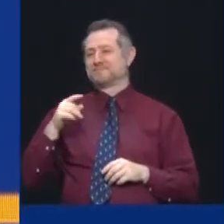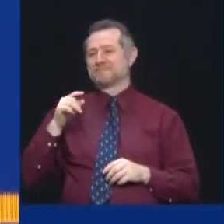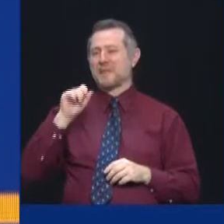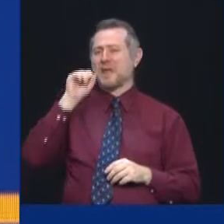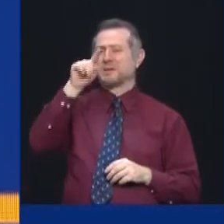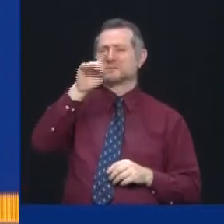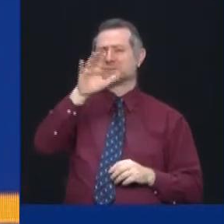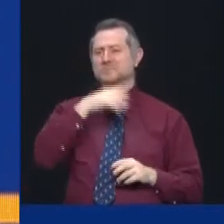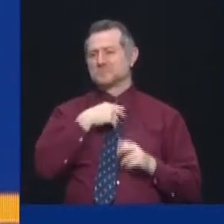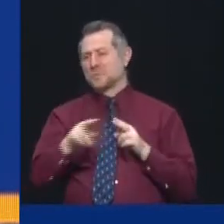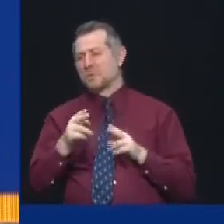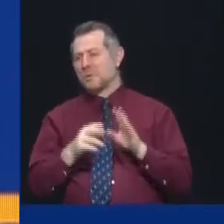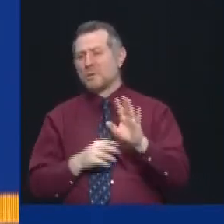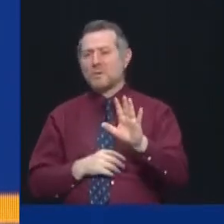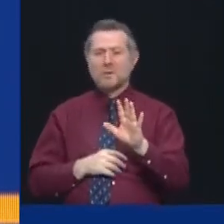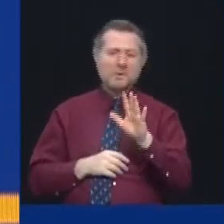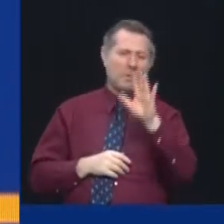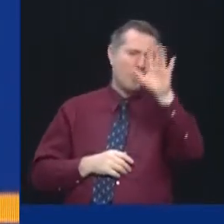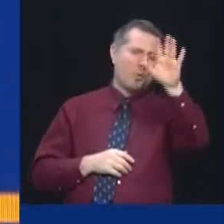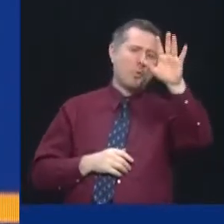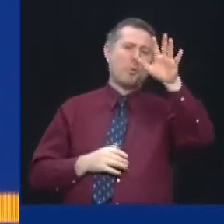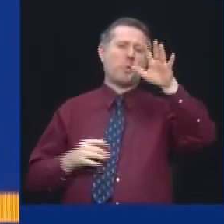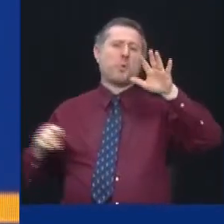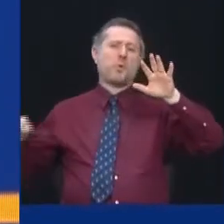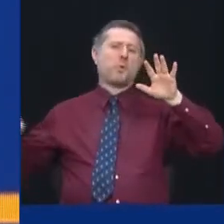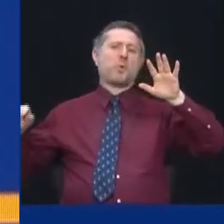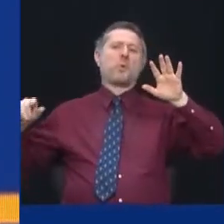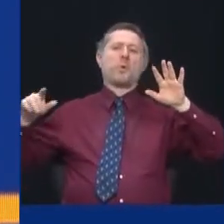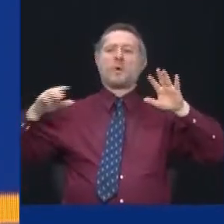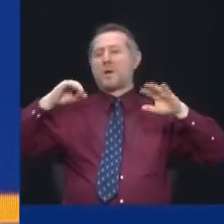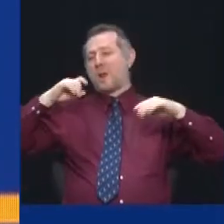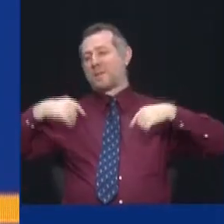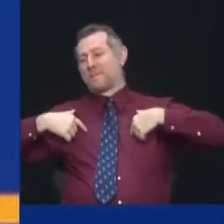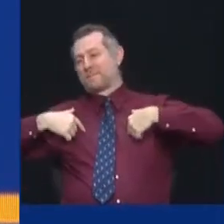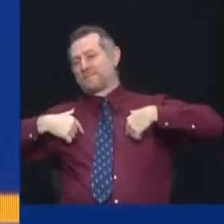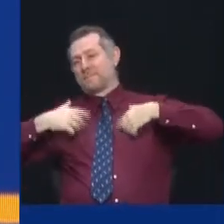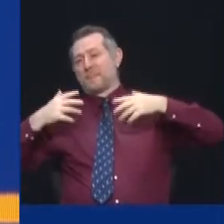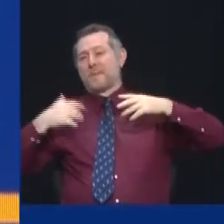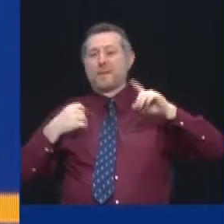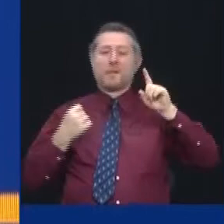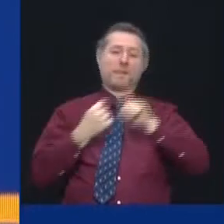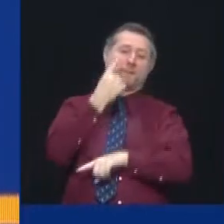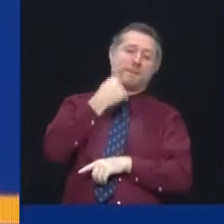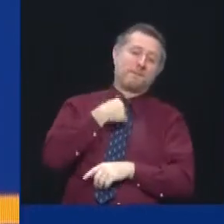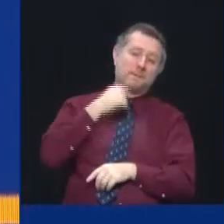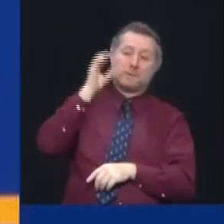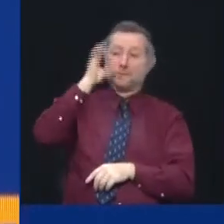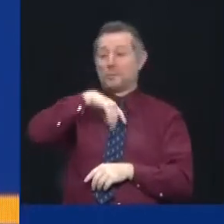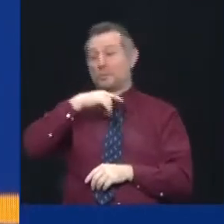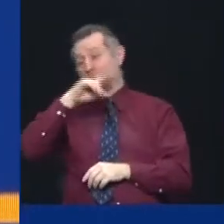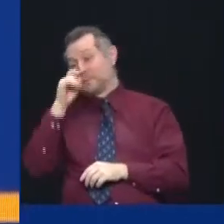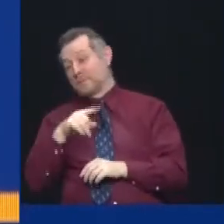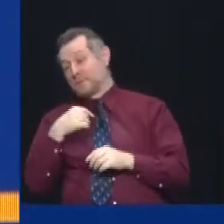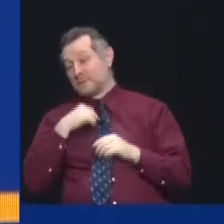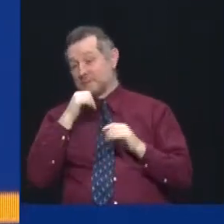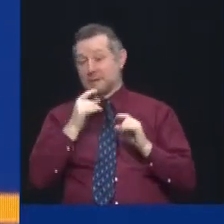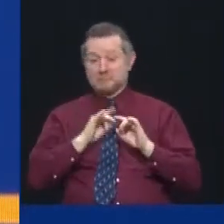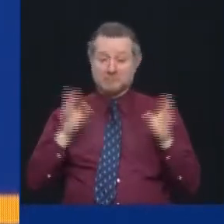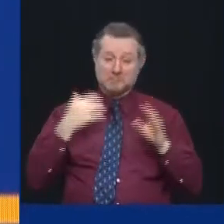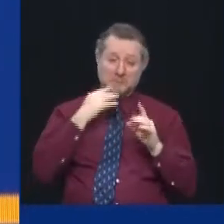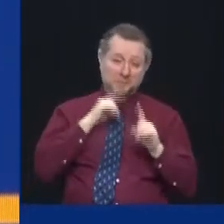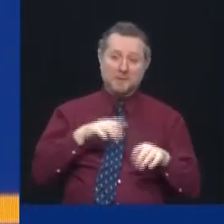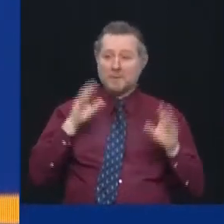done, then New York State will fund it. We've done this before. It's worked tremendously well. But it's more